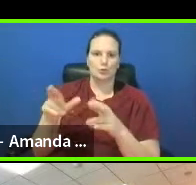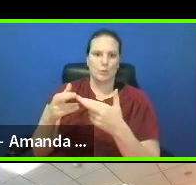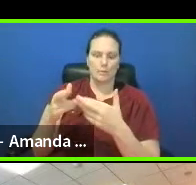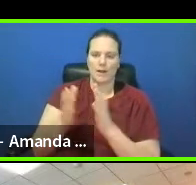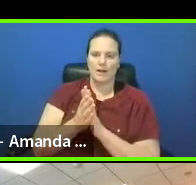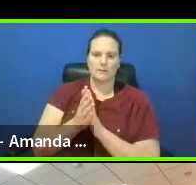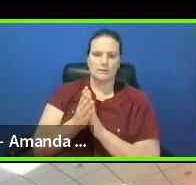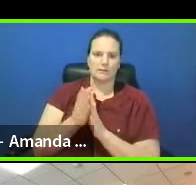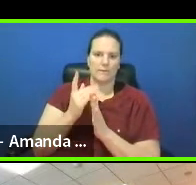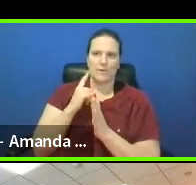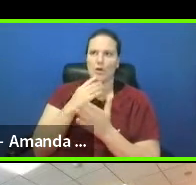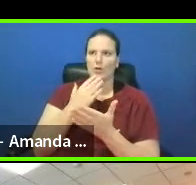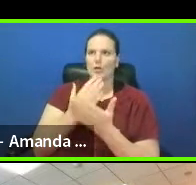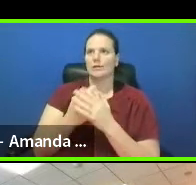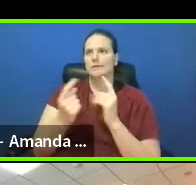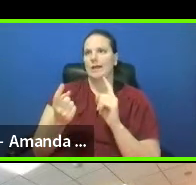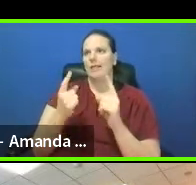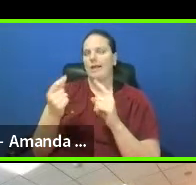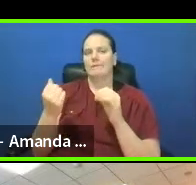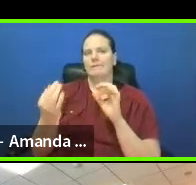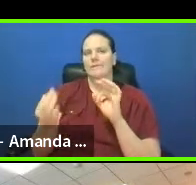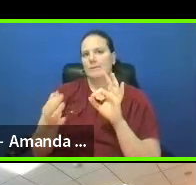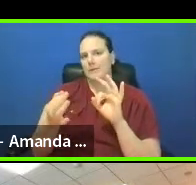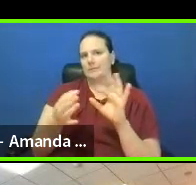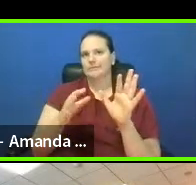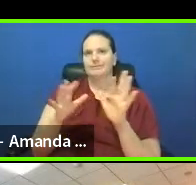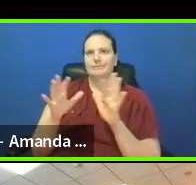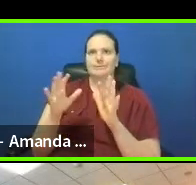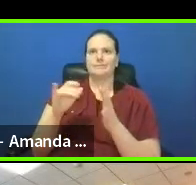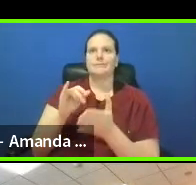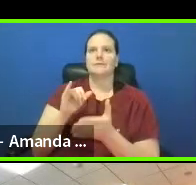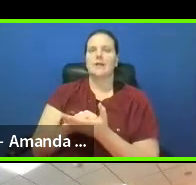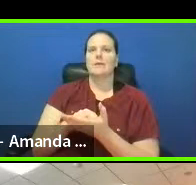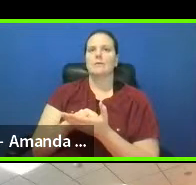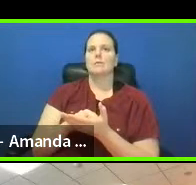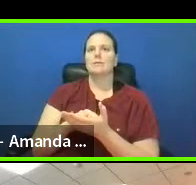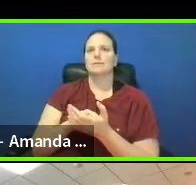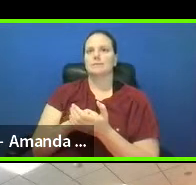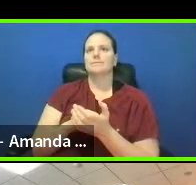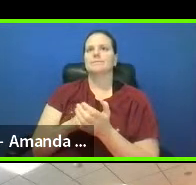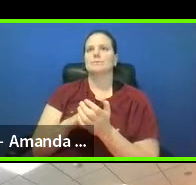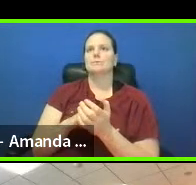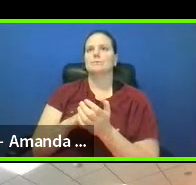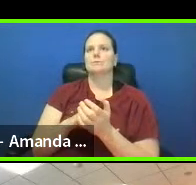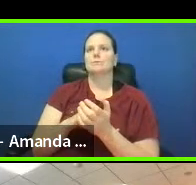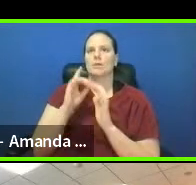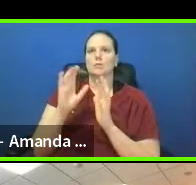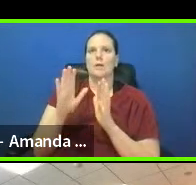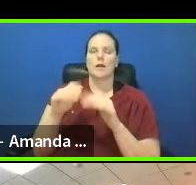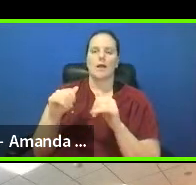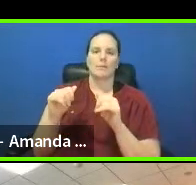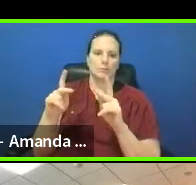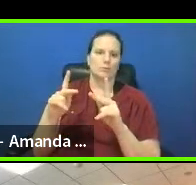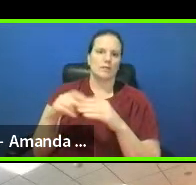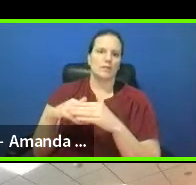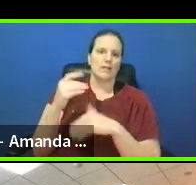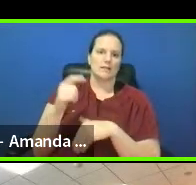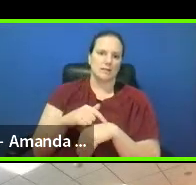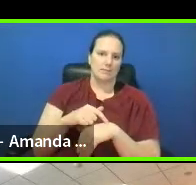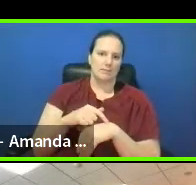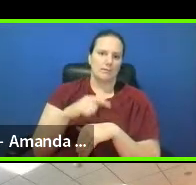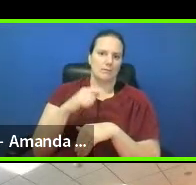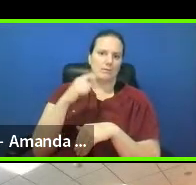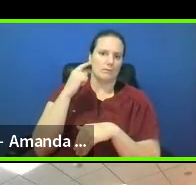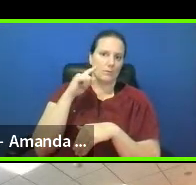for a good dialogue and feedback. And I think it will be a really great opportunity next time,